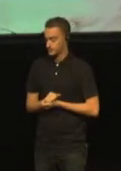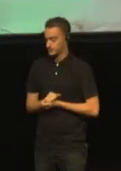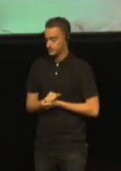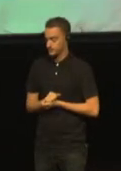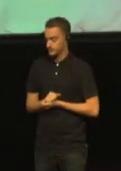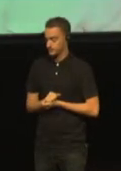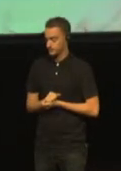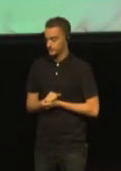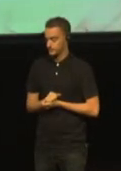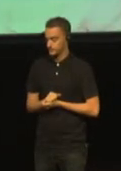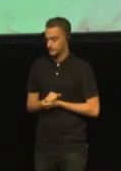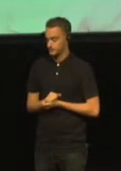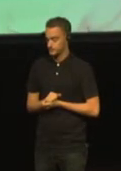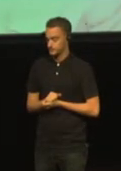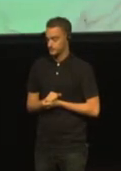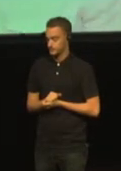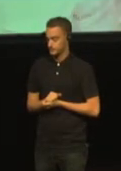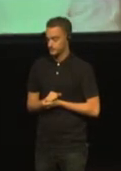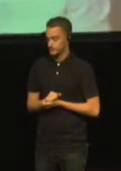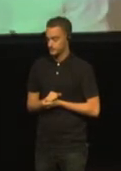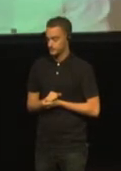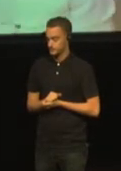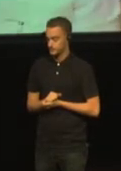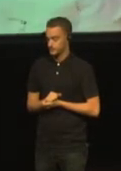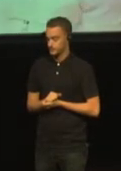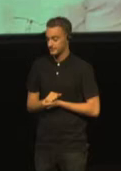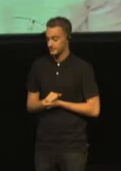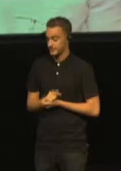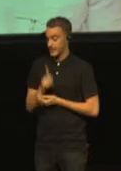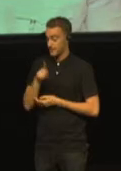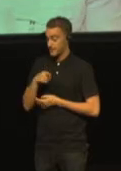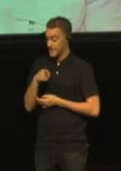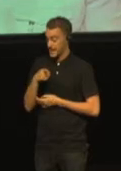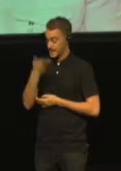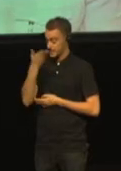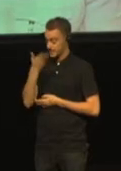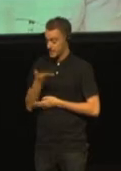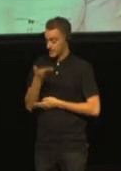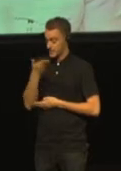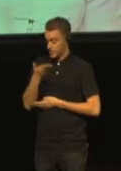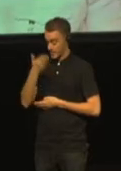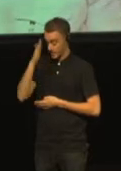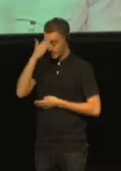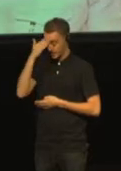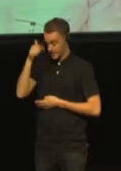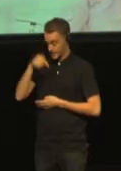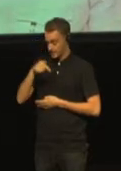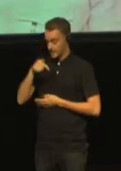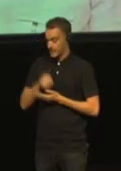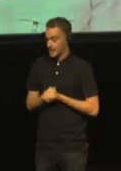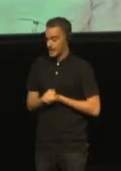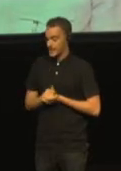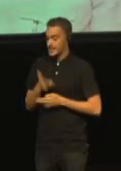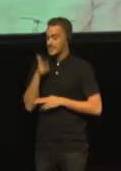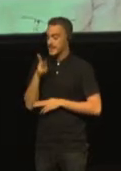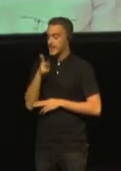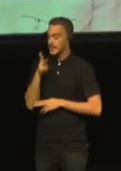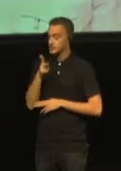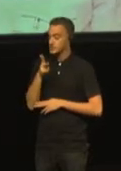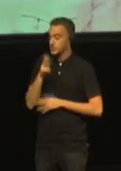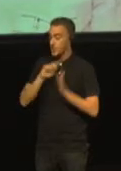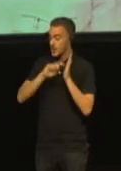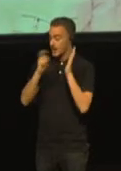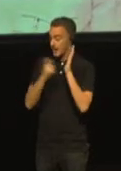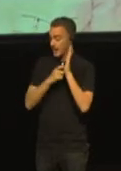Third key point, a legal right does not mean a practical right. As we can see, right for support for